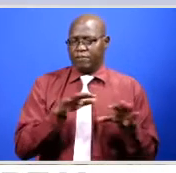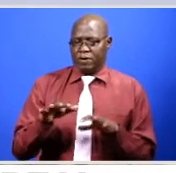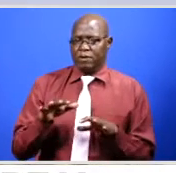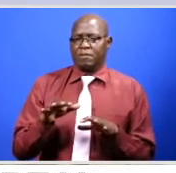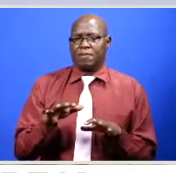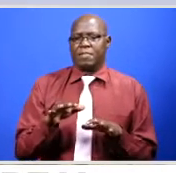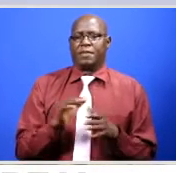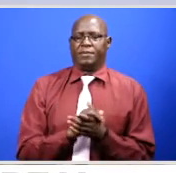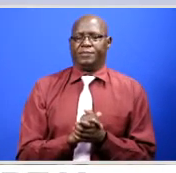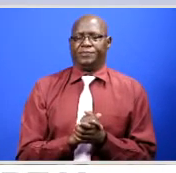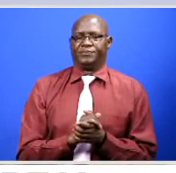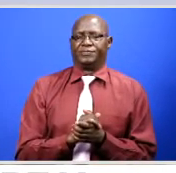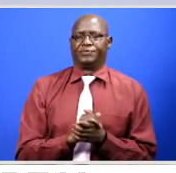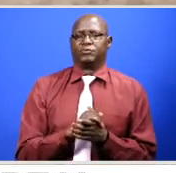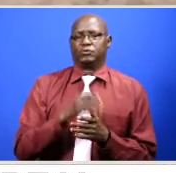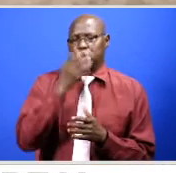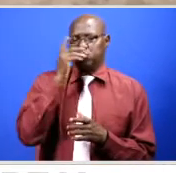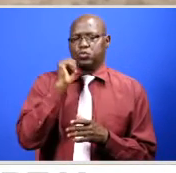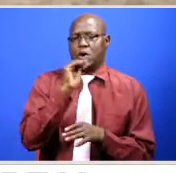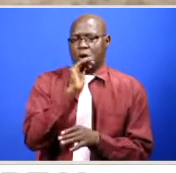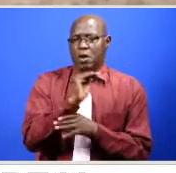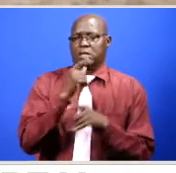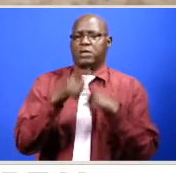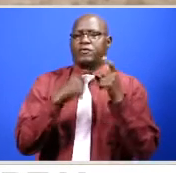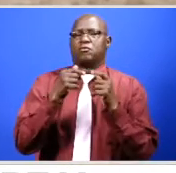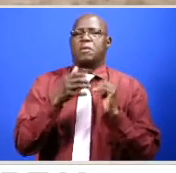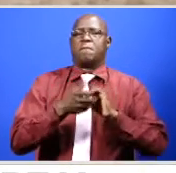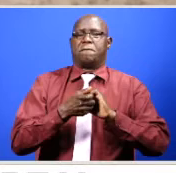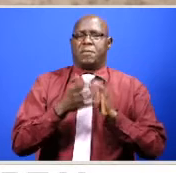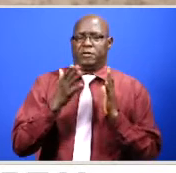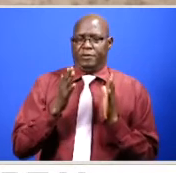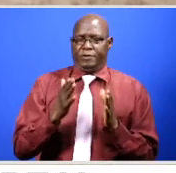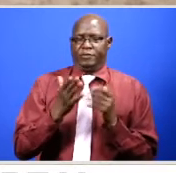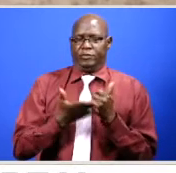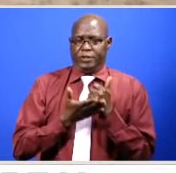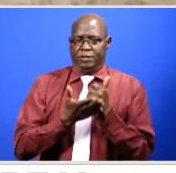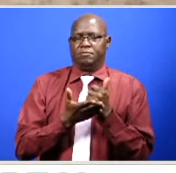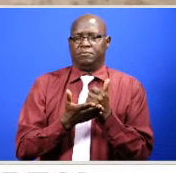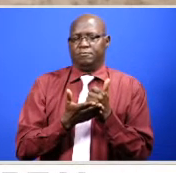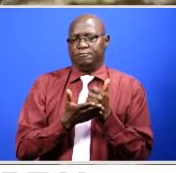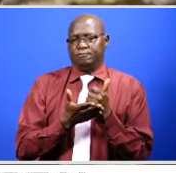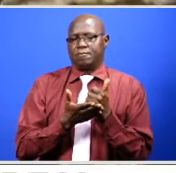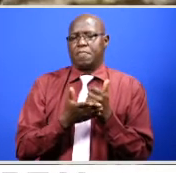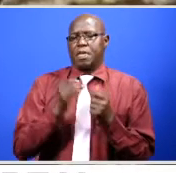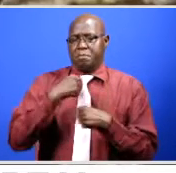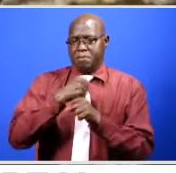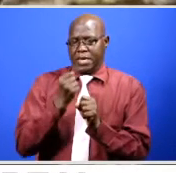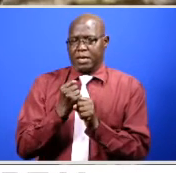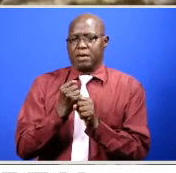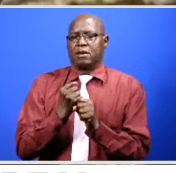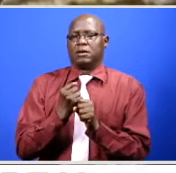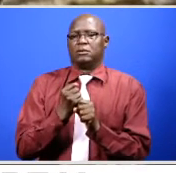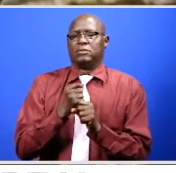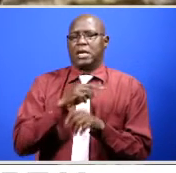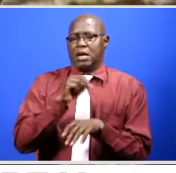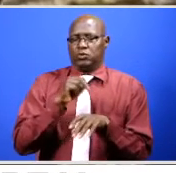Ruto, who last week called on Kenya's development partners to offer a helping hand to drought-stricken counties, has formed a National Drought Response